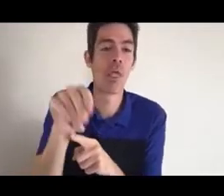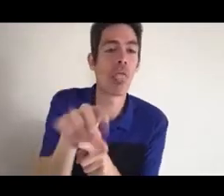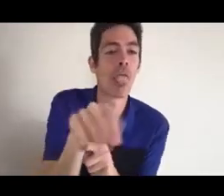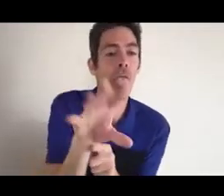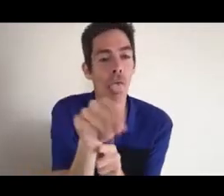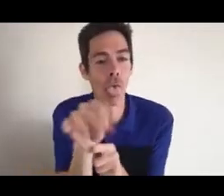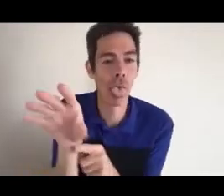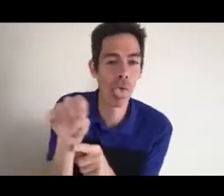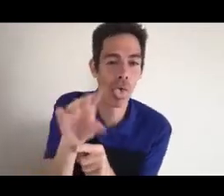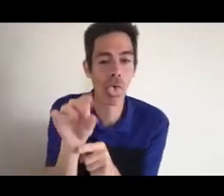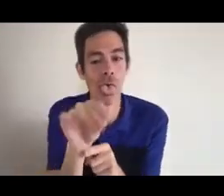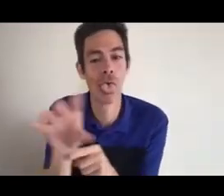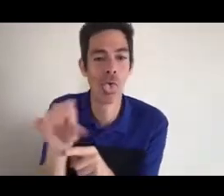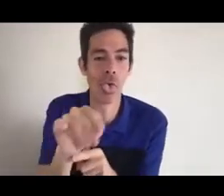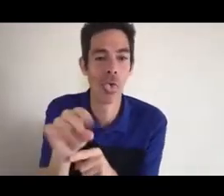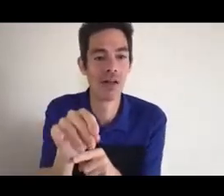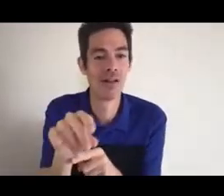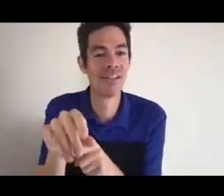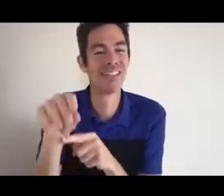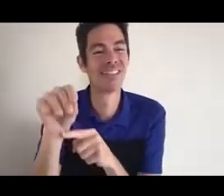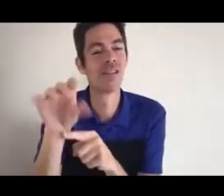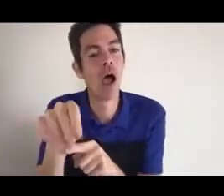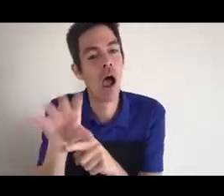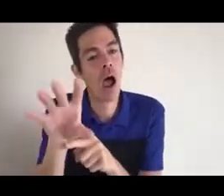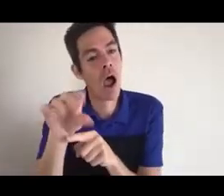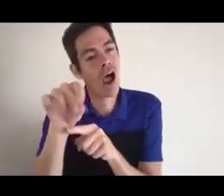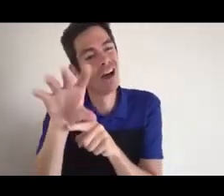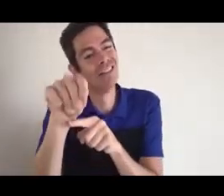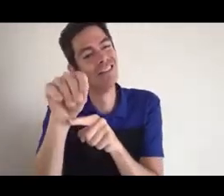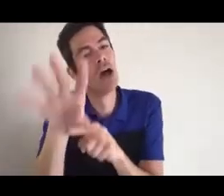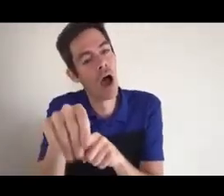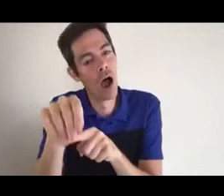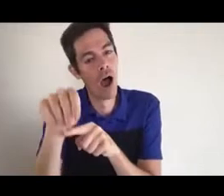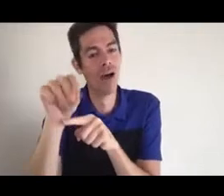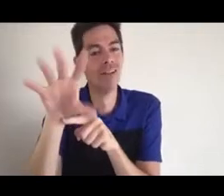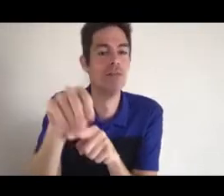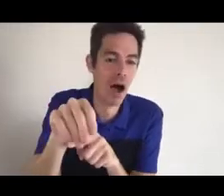Just note my sign, my mouth morpheme.